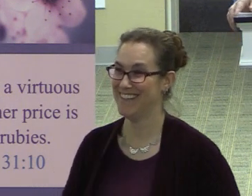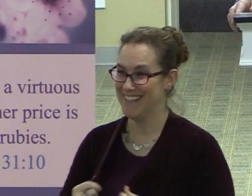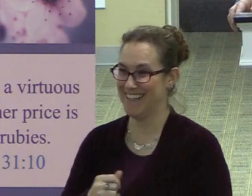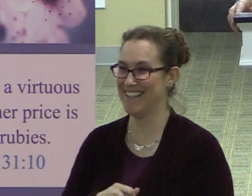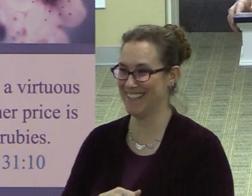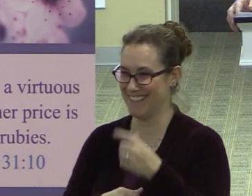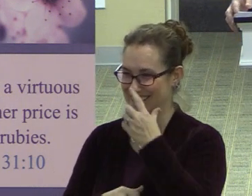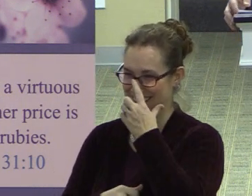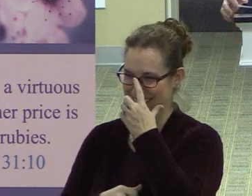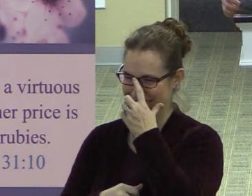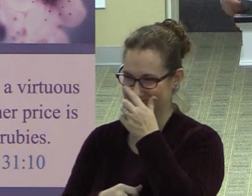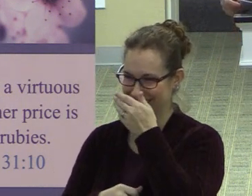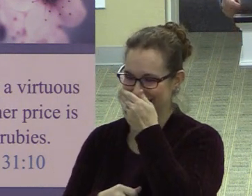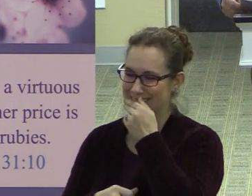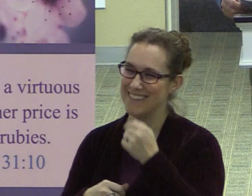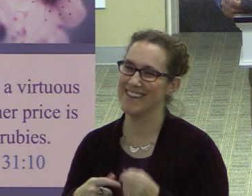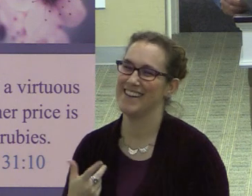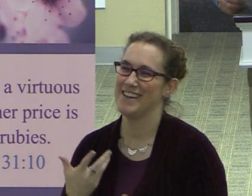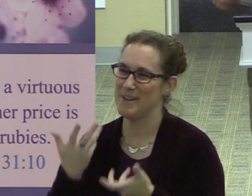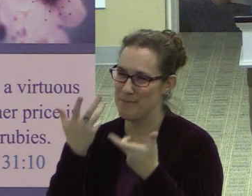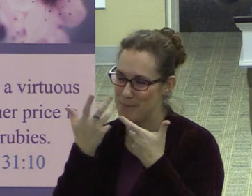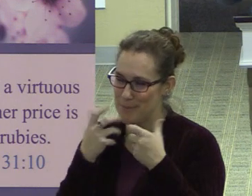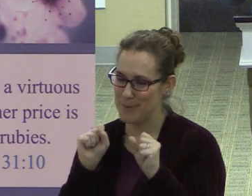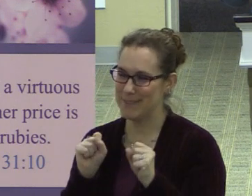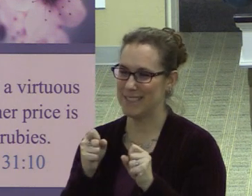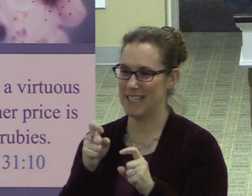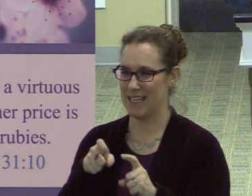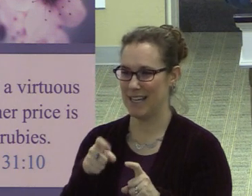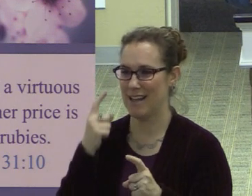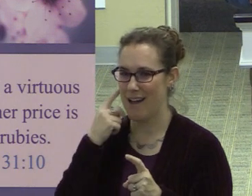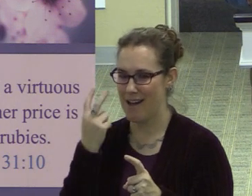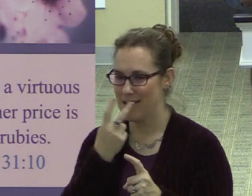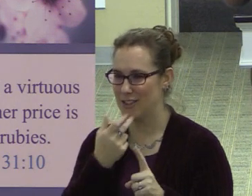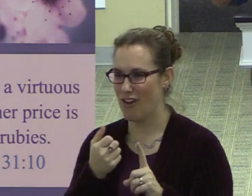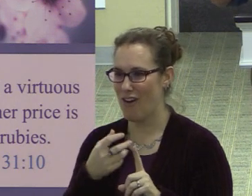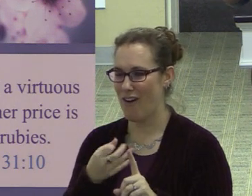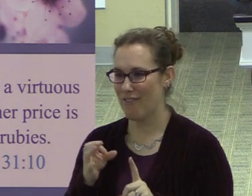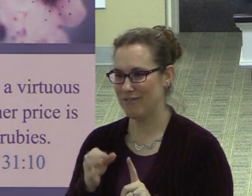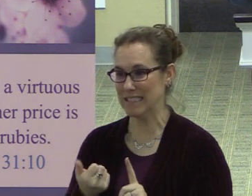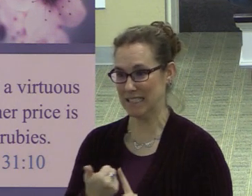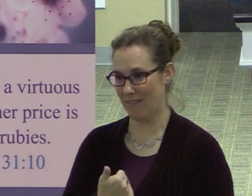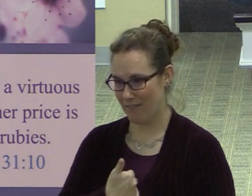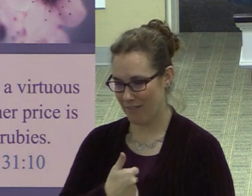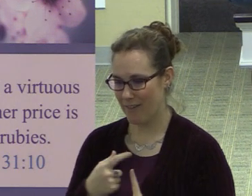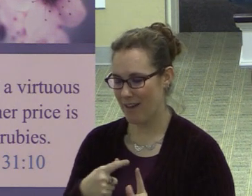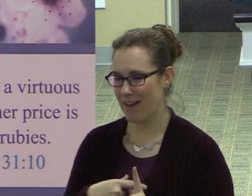Again, Moses needing to get eyes off of self and on God. And he's going to do